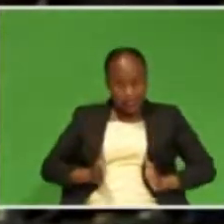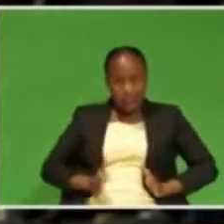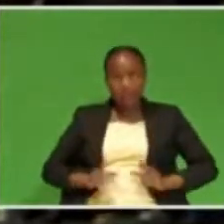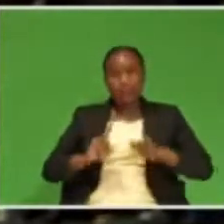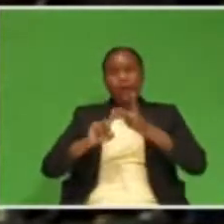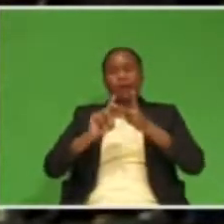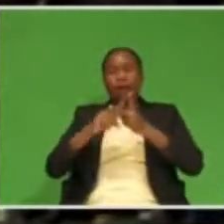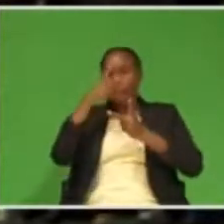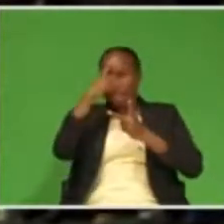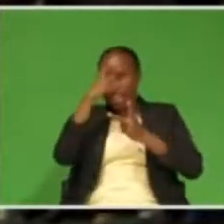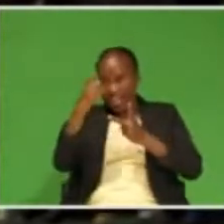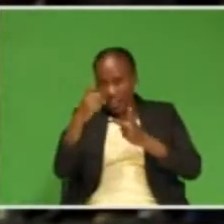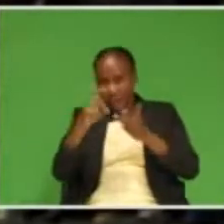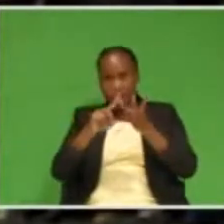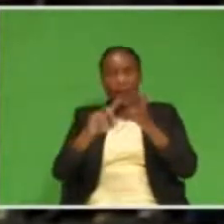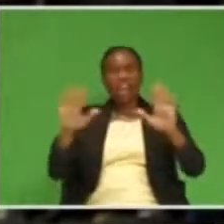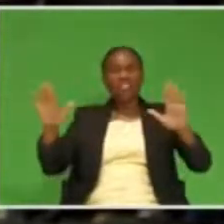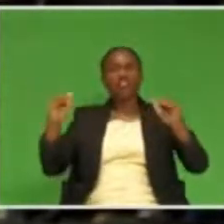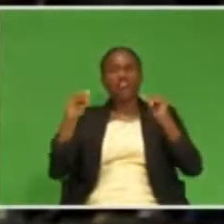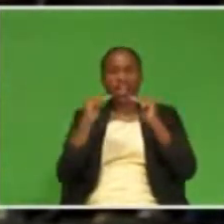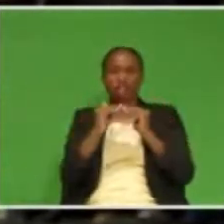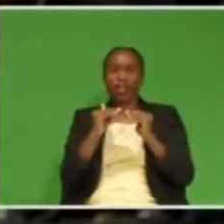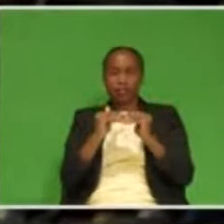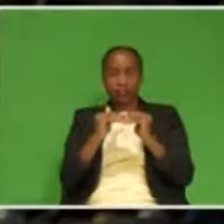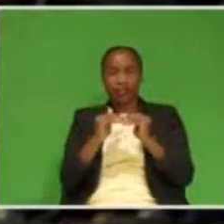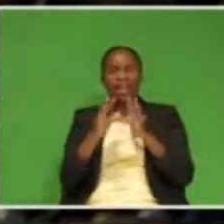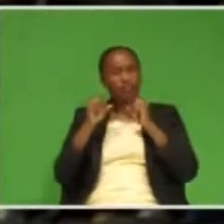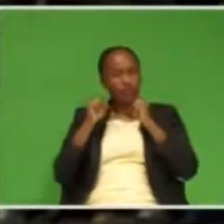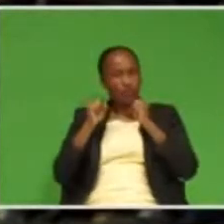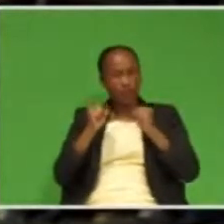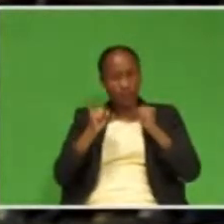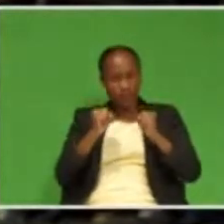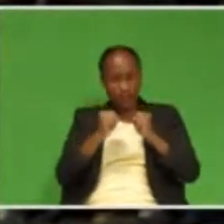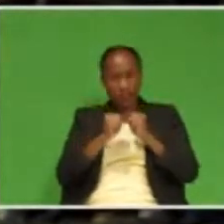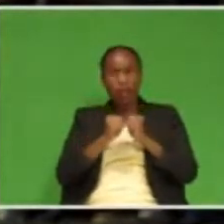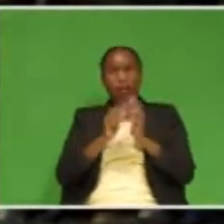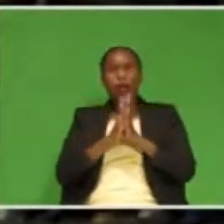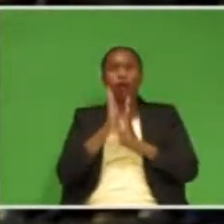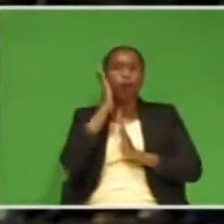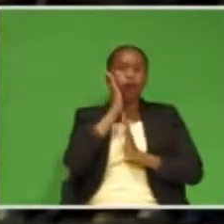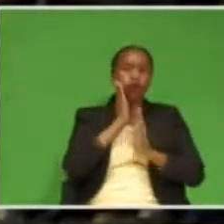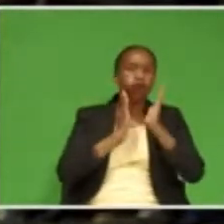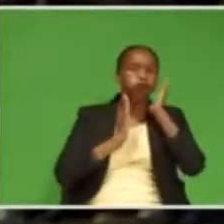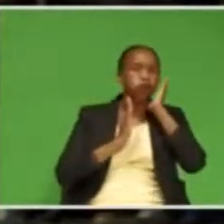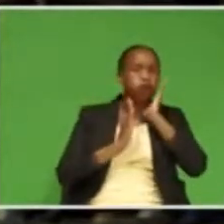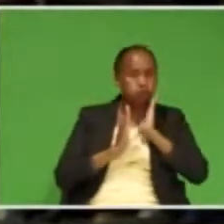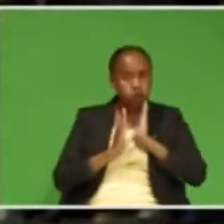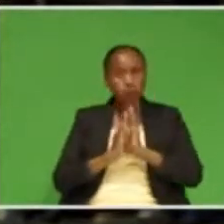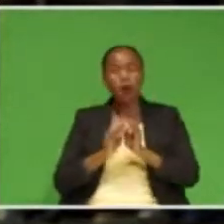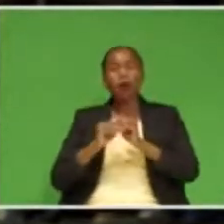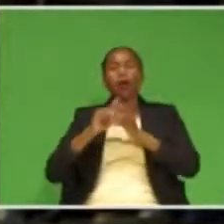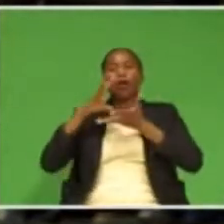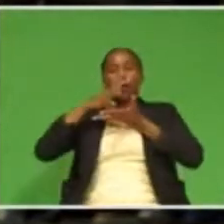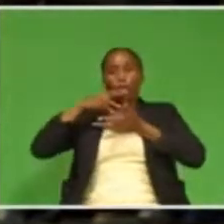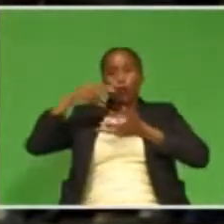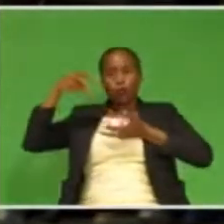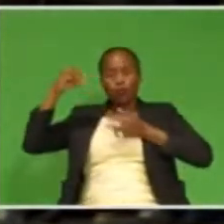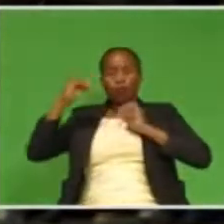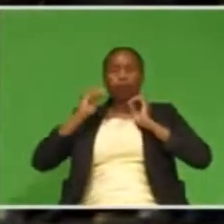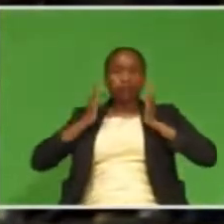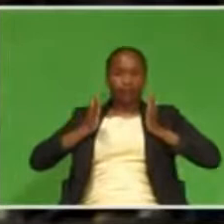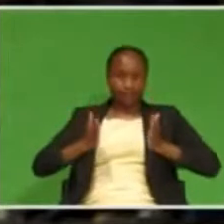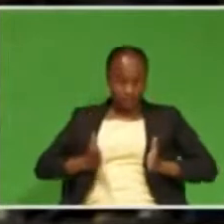justice, strengthen its confidence in the nobility of the human soul, and sustain